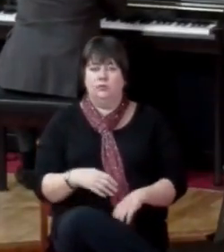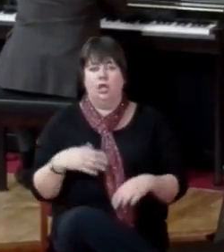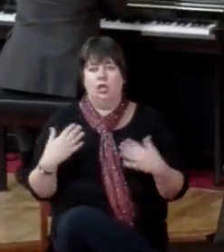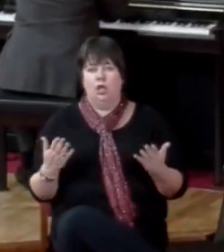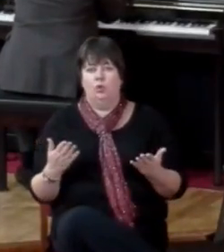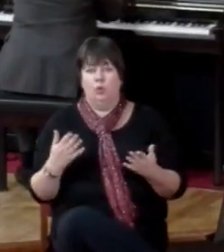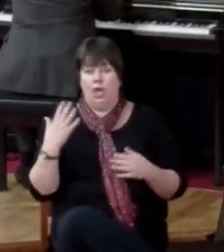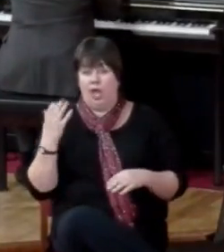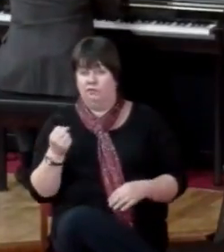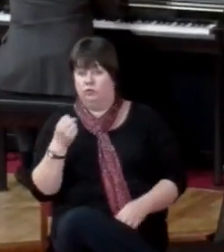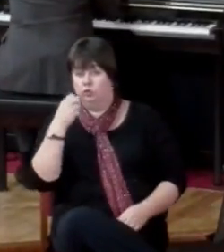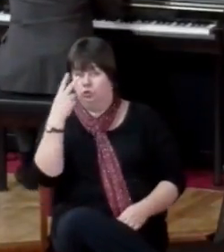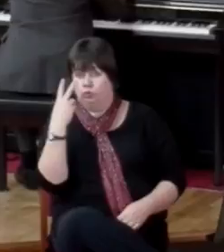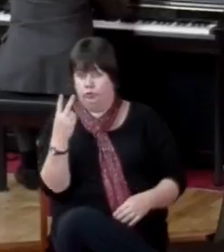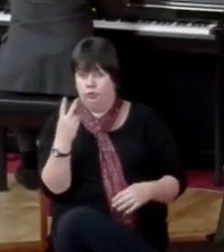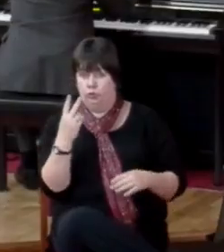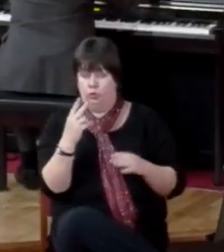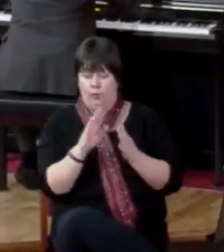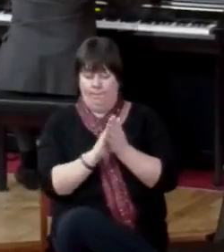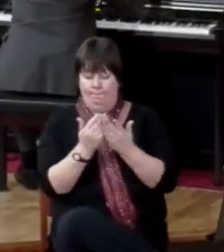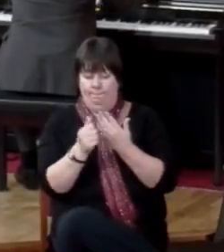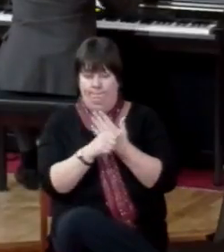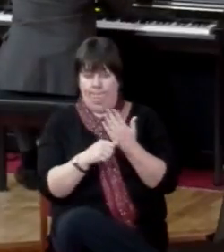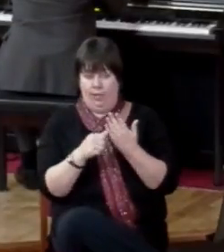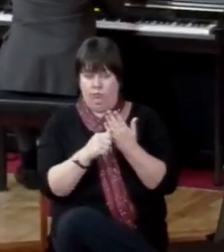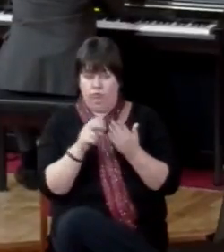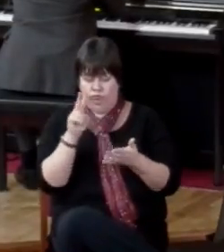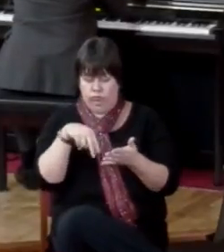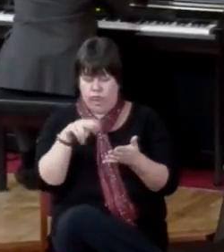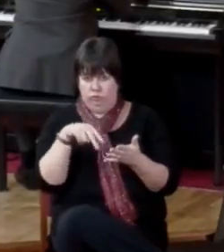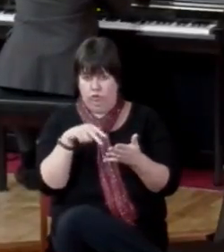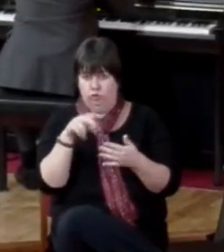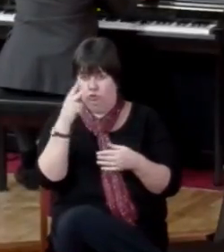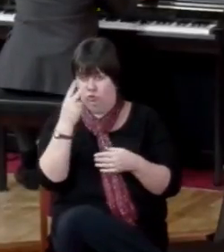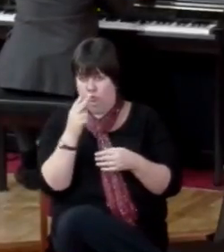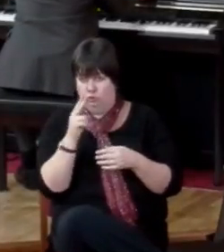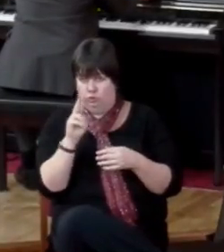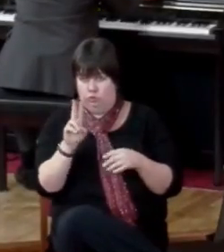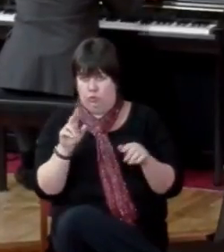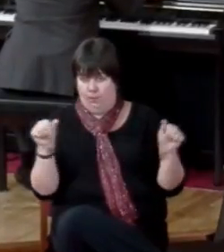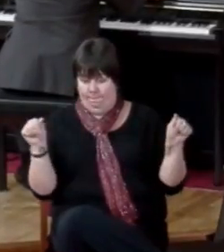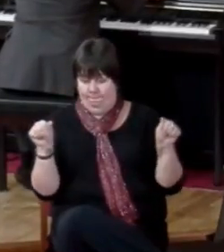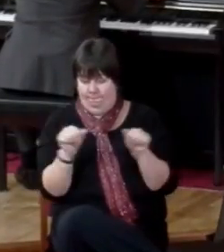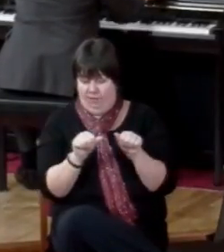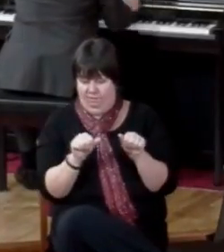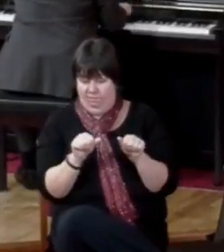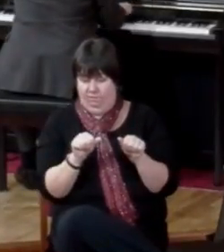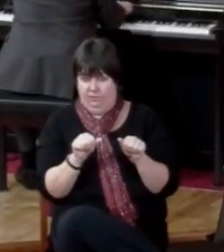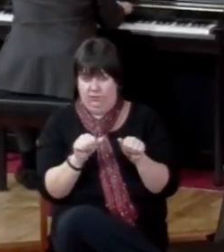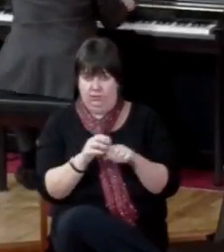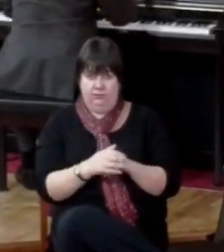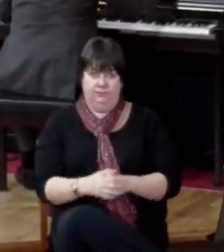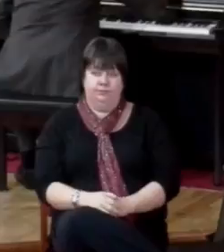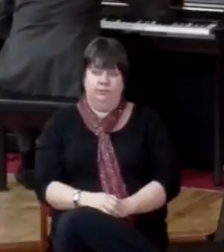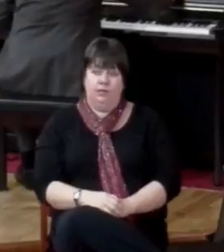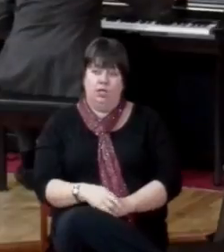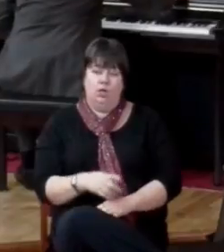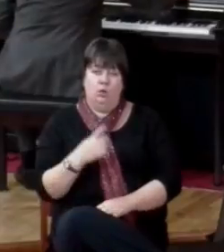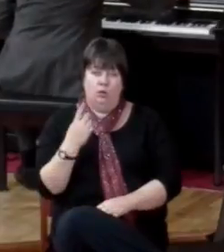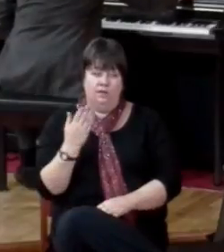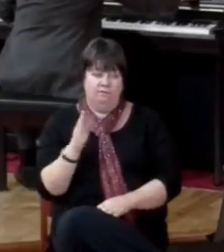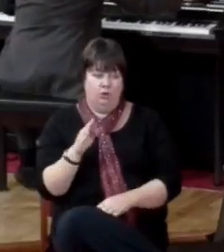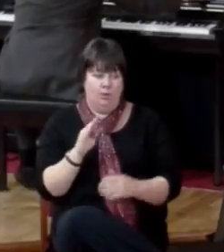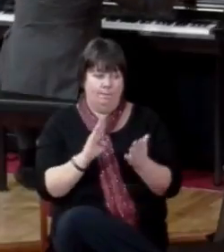Now, we have two Bible readings this morning, two very brief Bible readings, just a few verses each. And one is from the